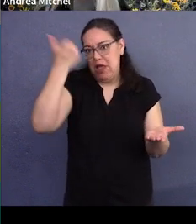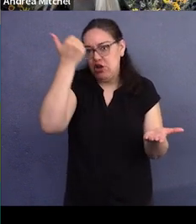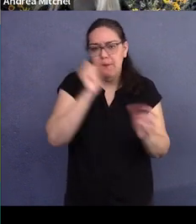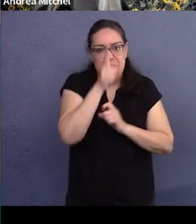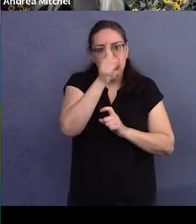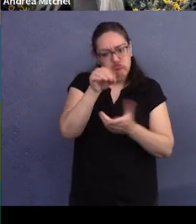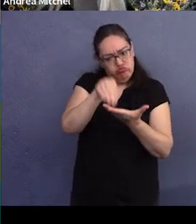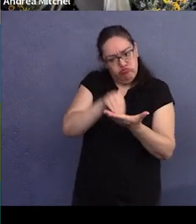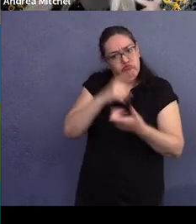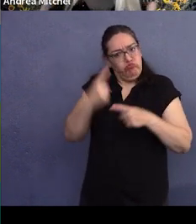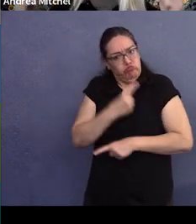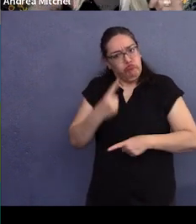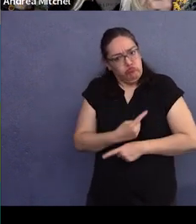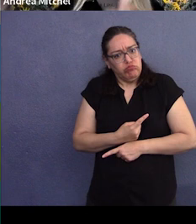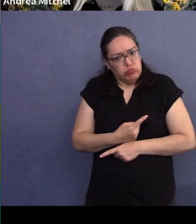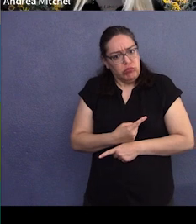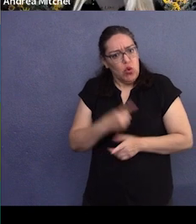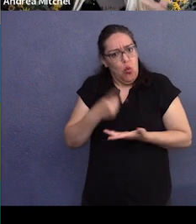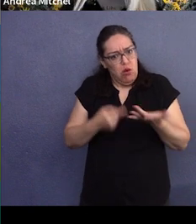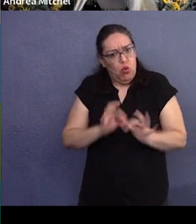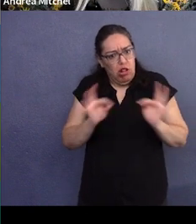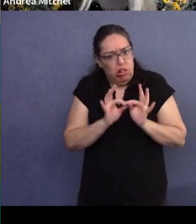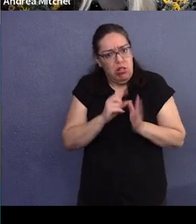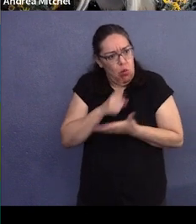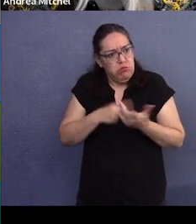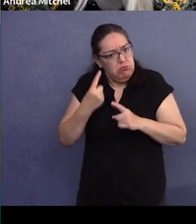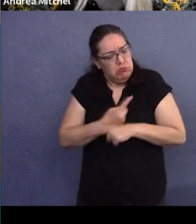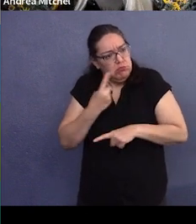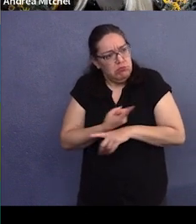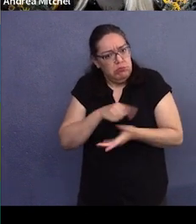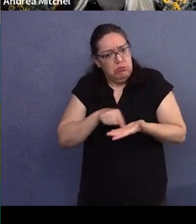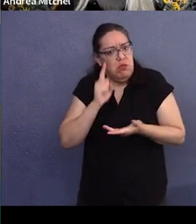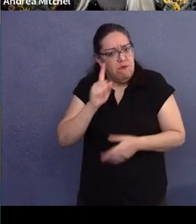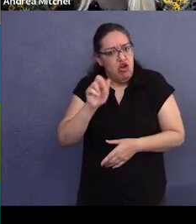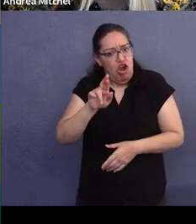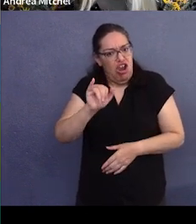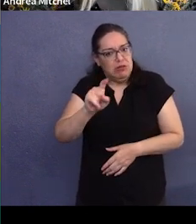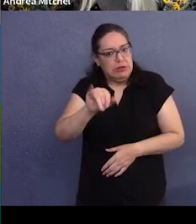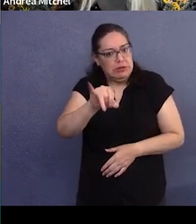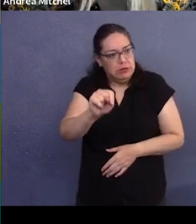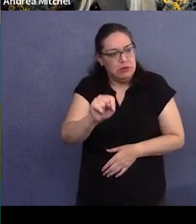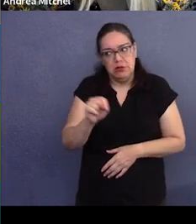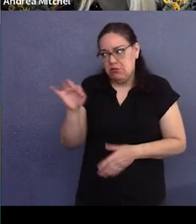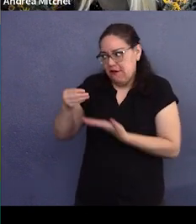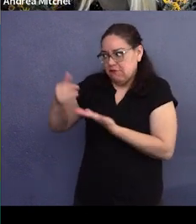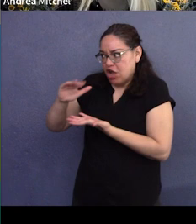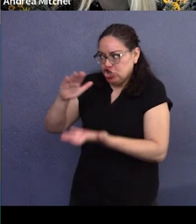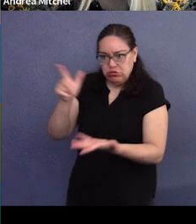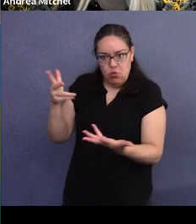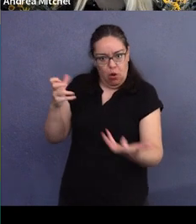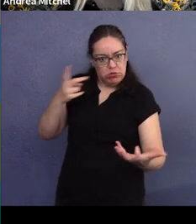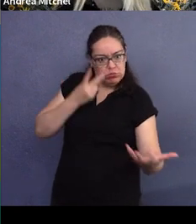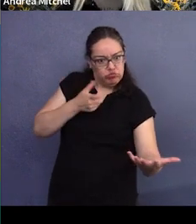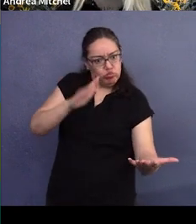They would rather have you pay yourself or your artists adequate wages. I'm going to pause. Jennifer, do we have any